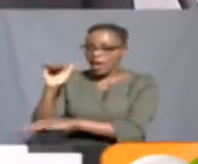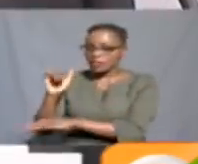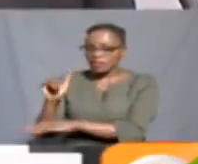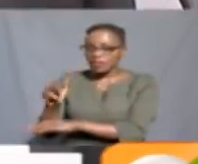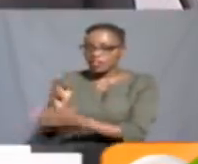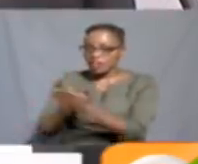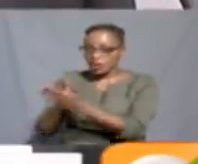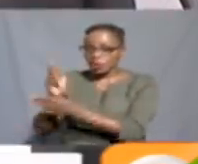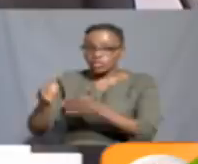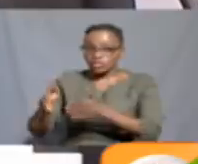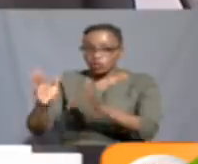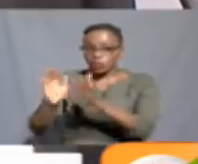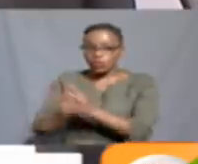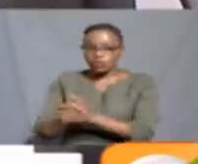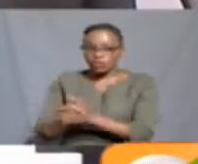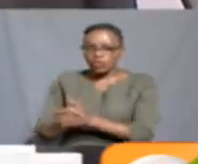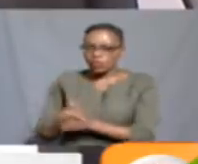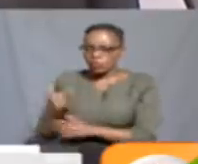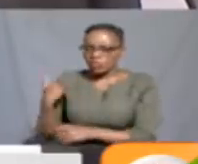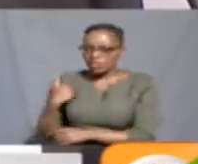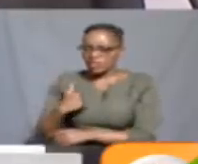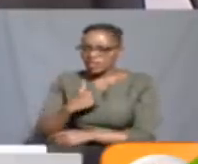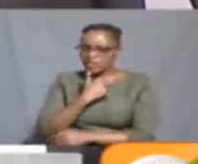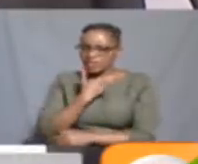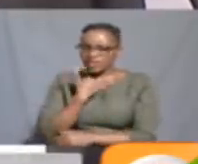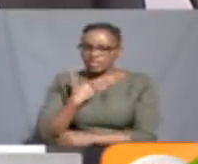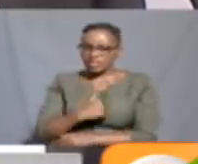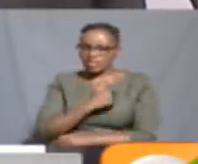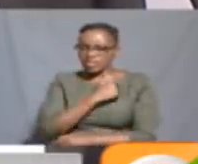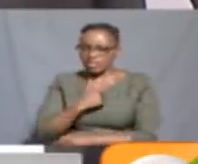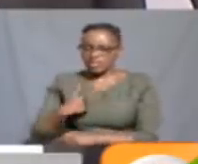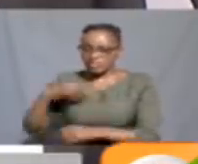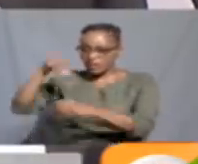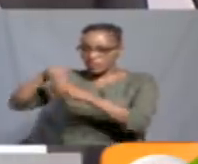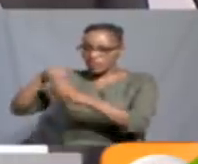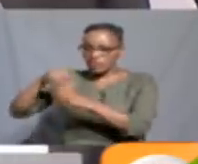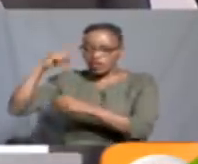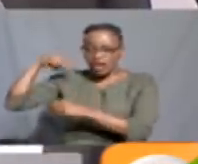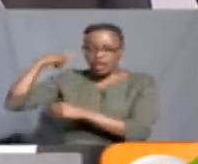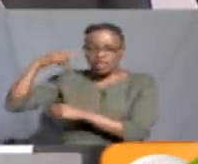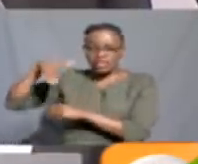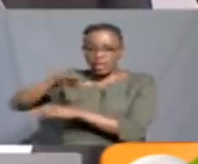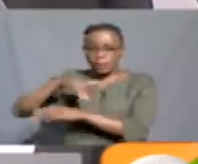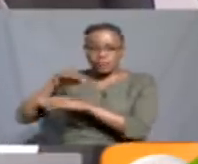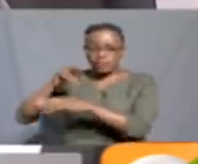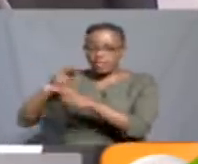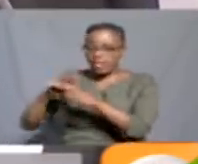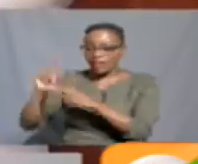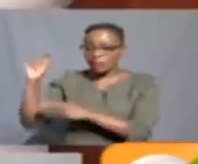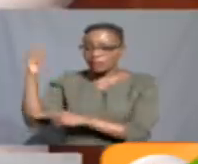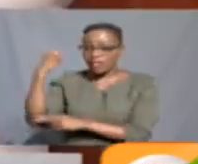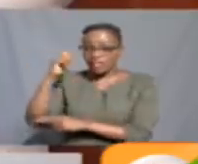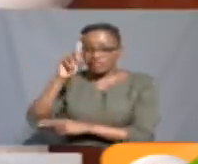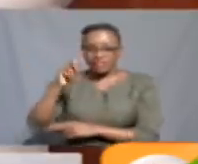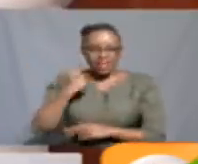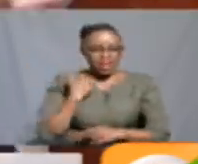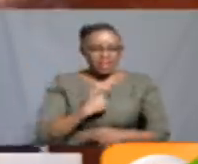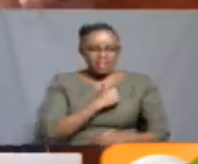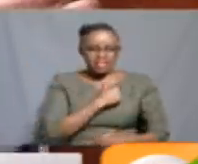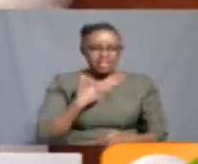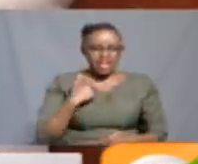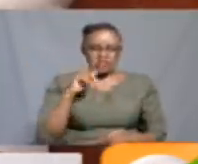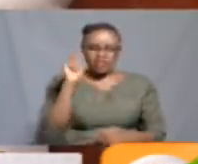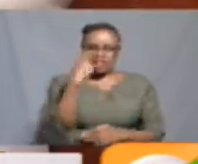very honestly. Yeah. Any regrets about investing in this crazy place called Kenya? Any regrets? No. Kenya